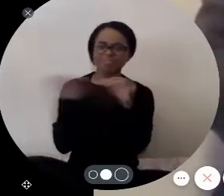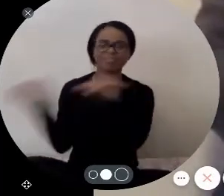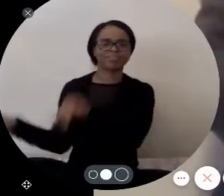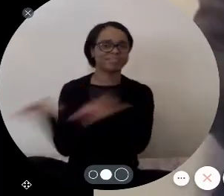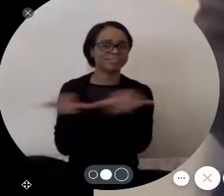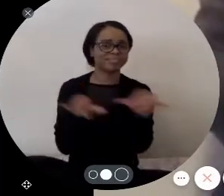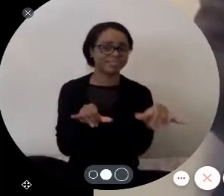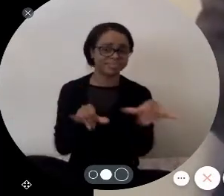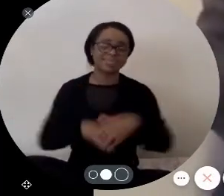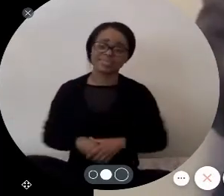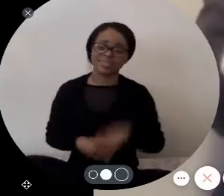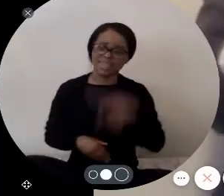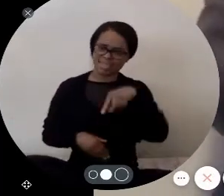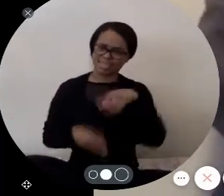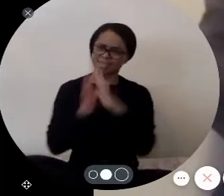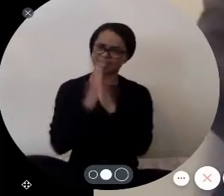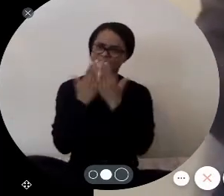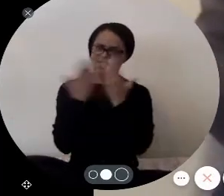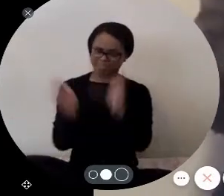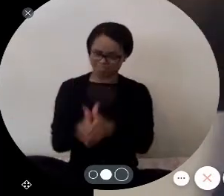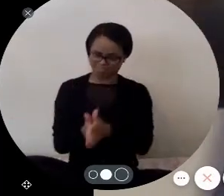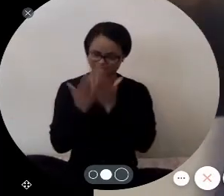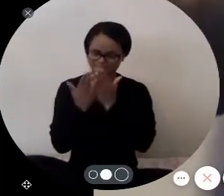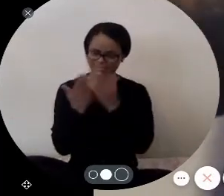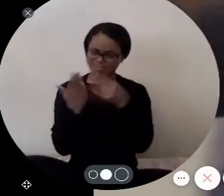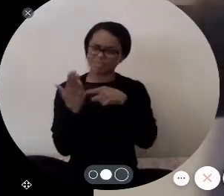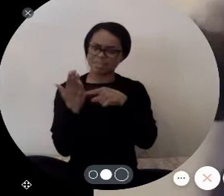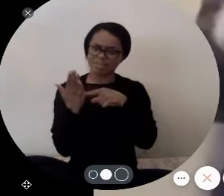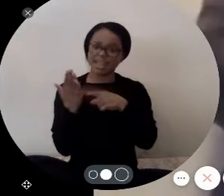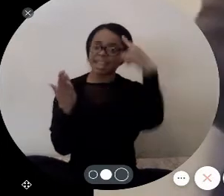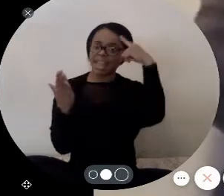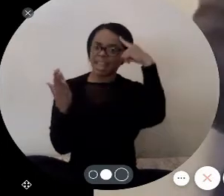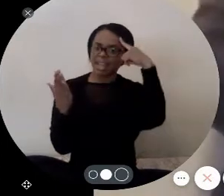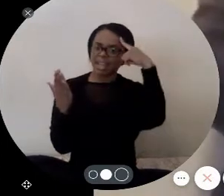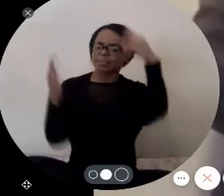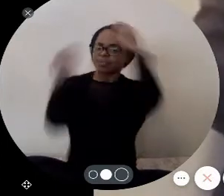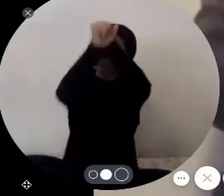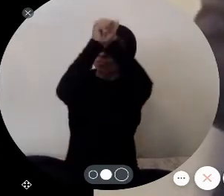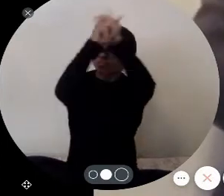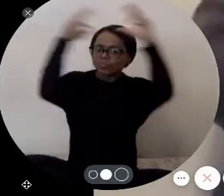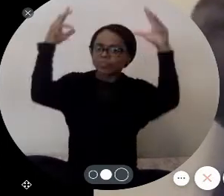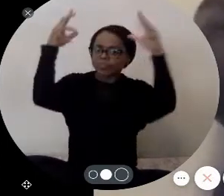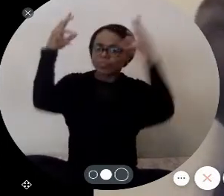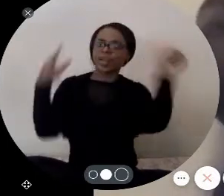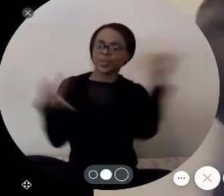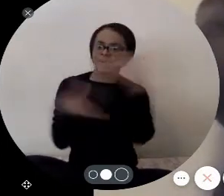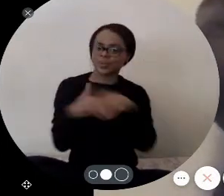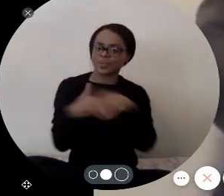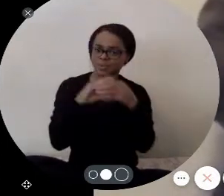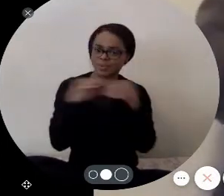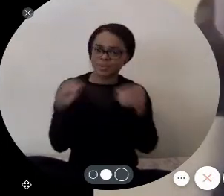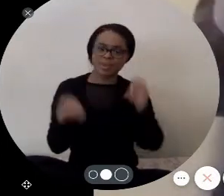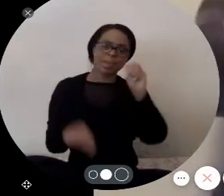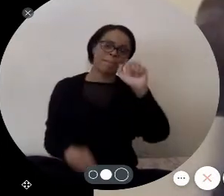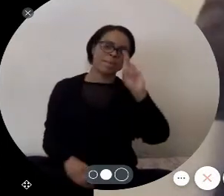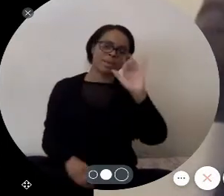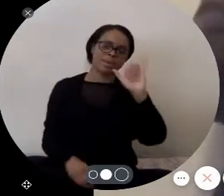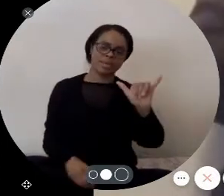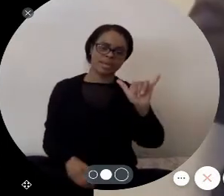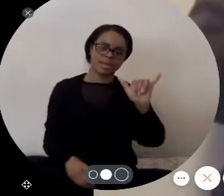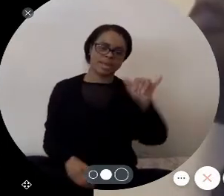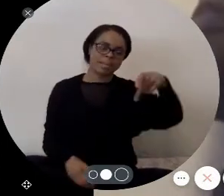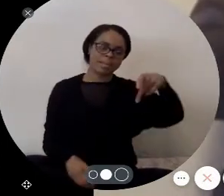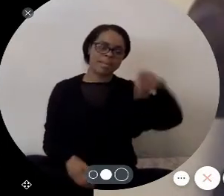about something else related to Mary Poppins. So as I do the read aloud, I want for you to think